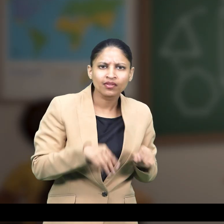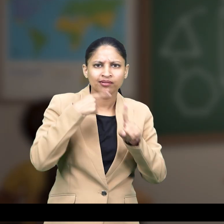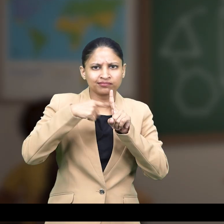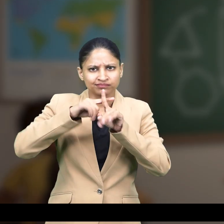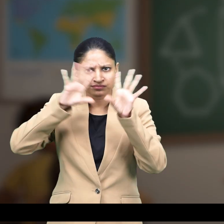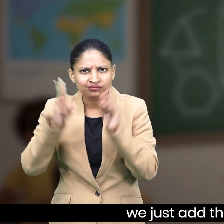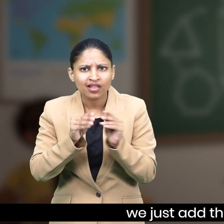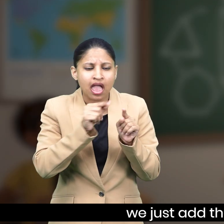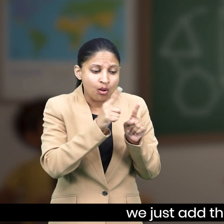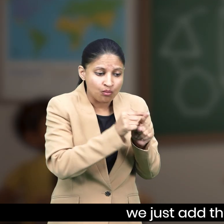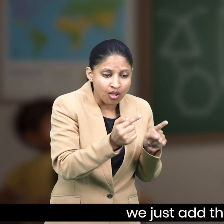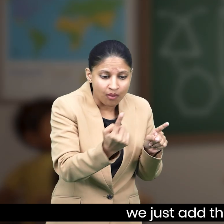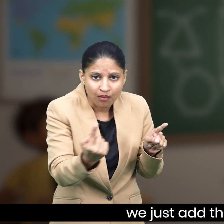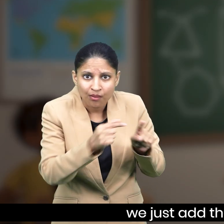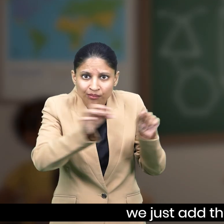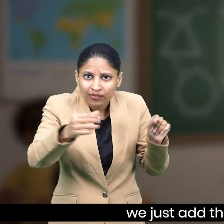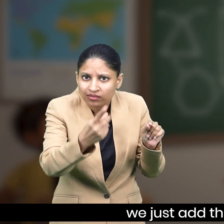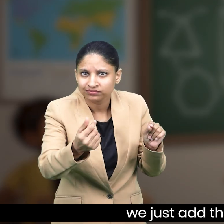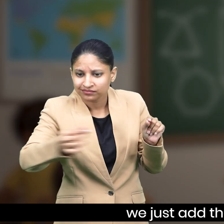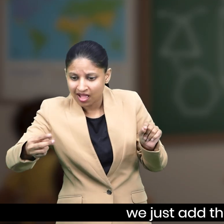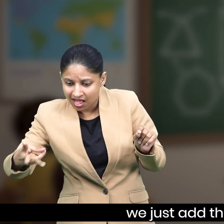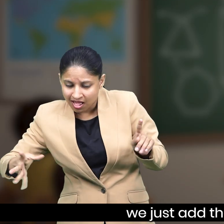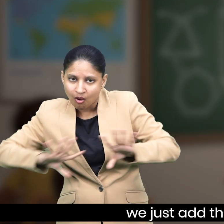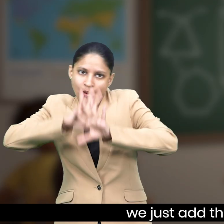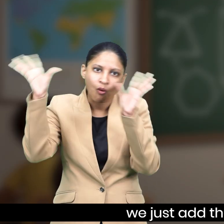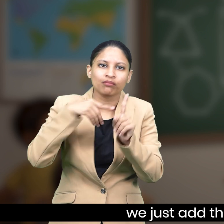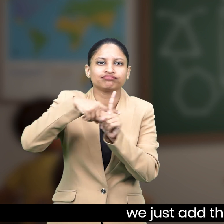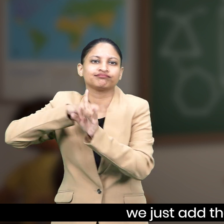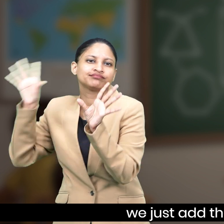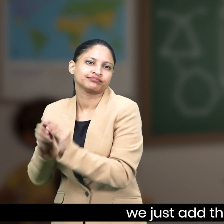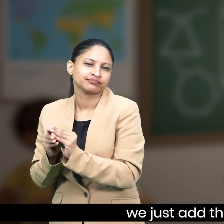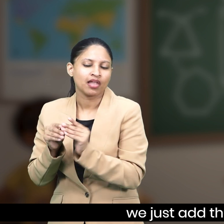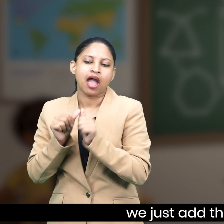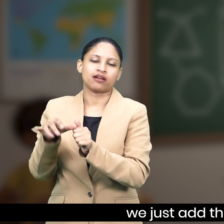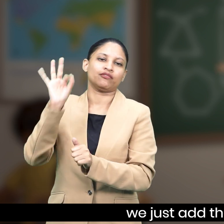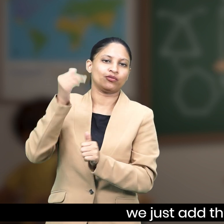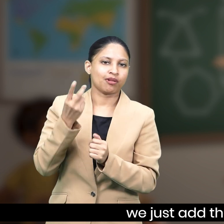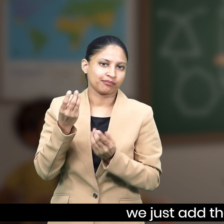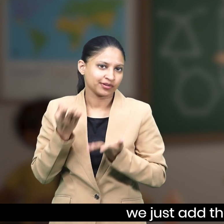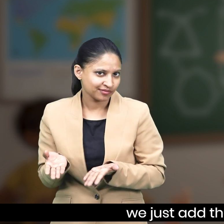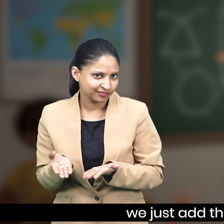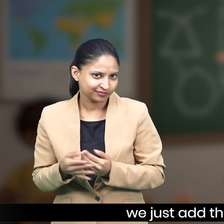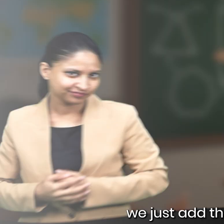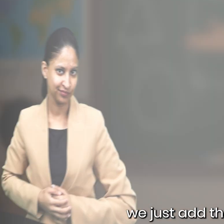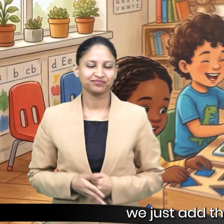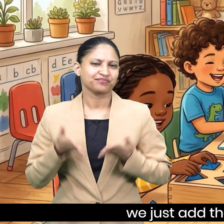To find it, we just add the lengths of all sides together.